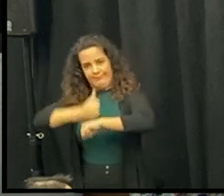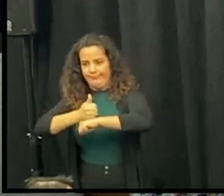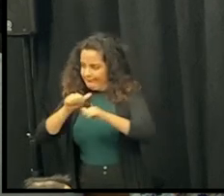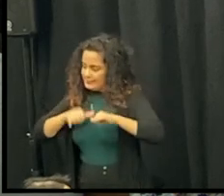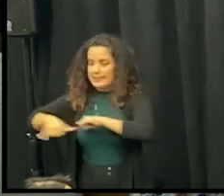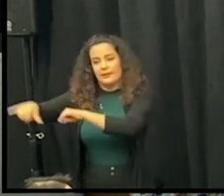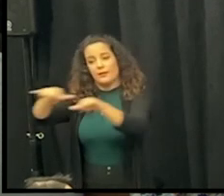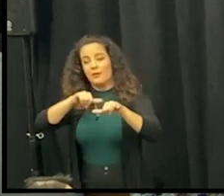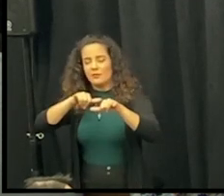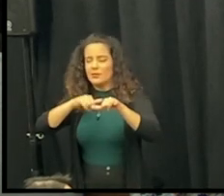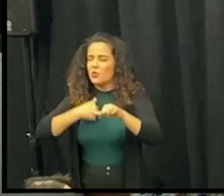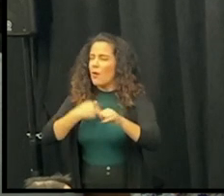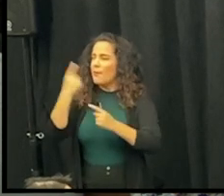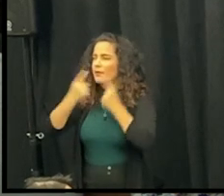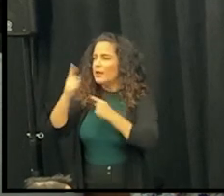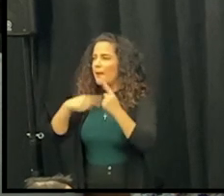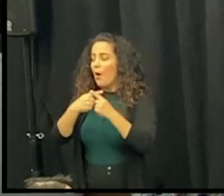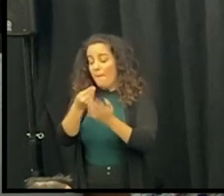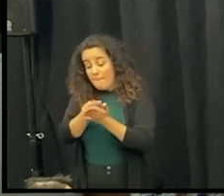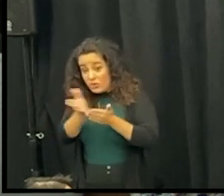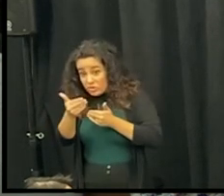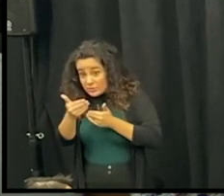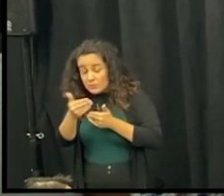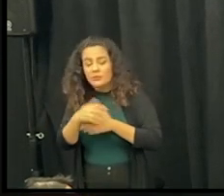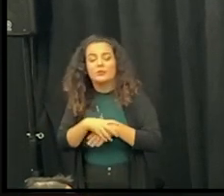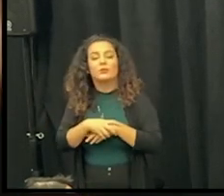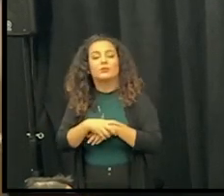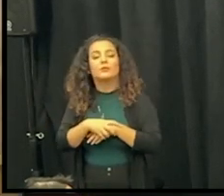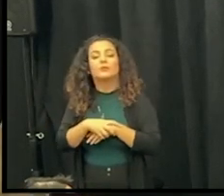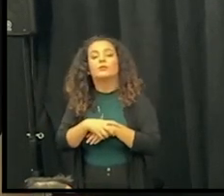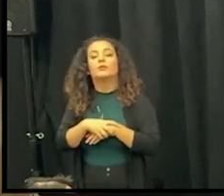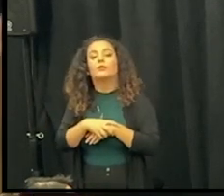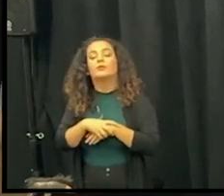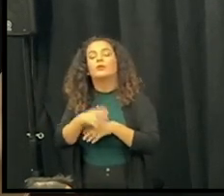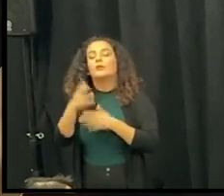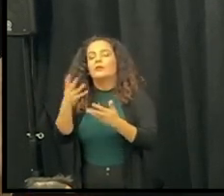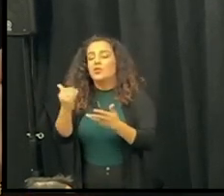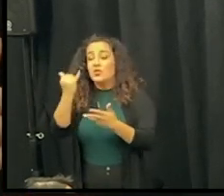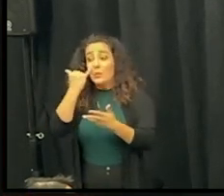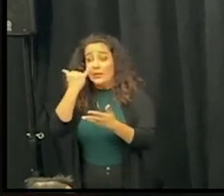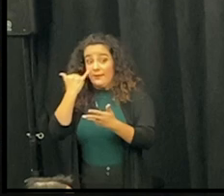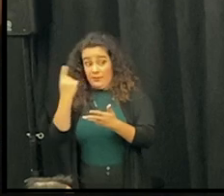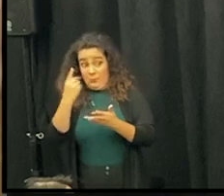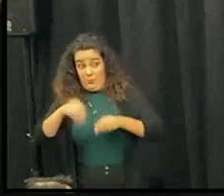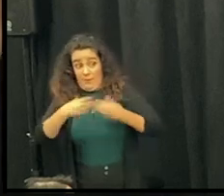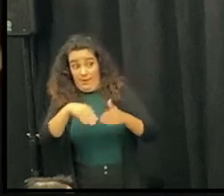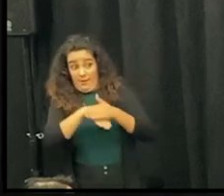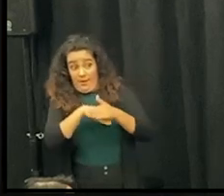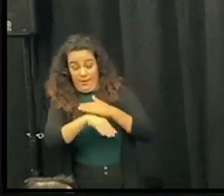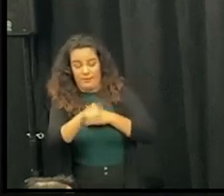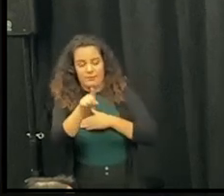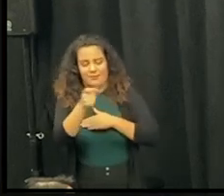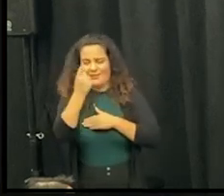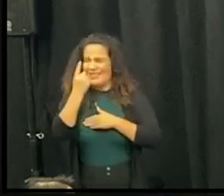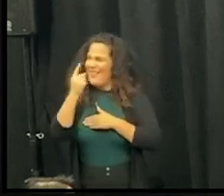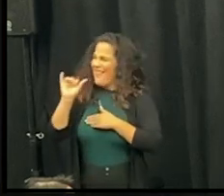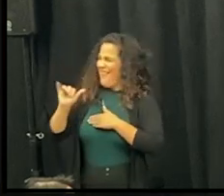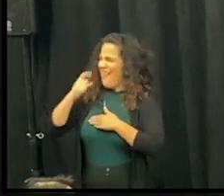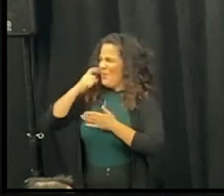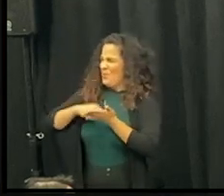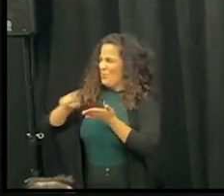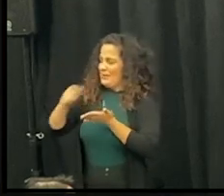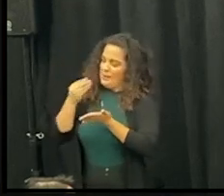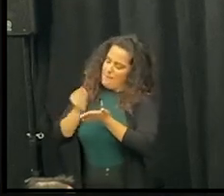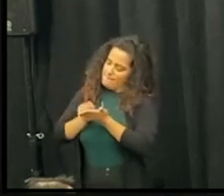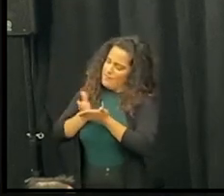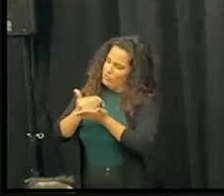budgets and how once you have someone who actually brings accessibility to the table of like, hey, this should be a budget line,